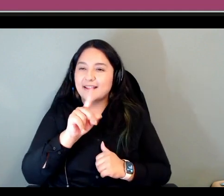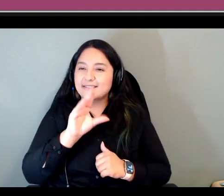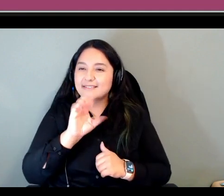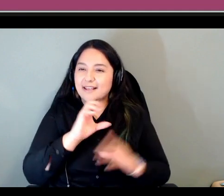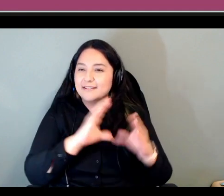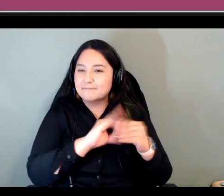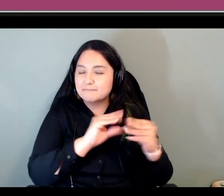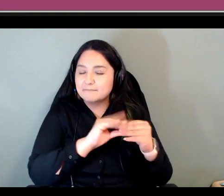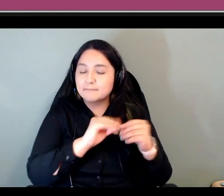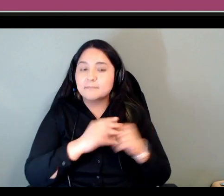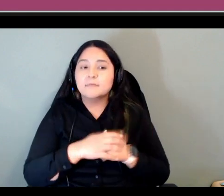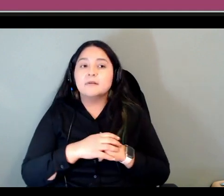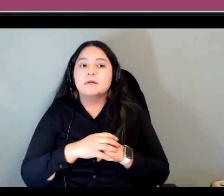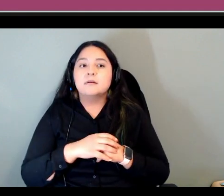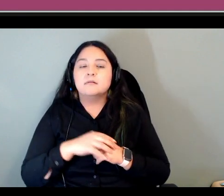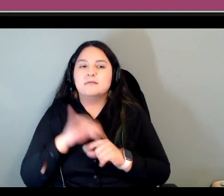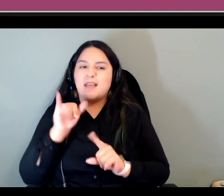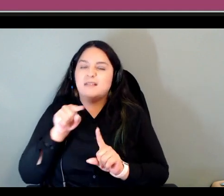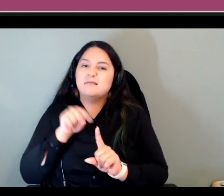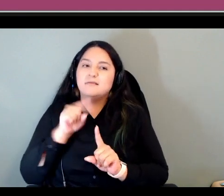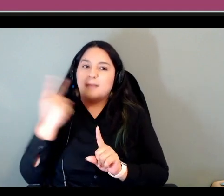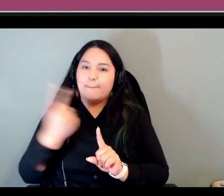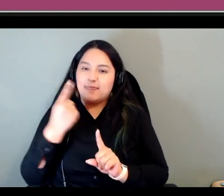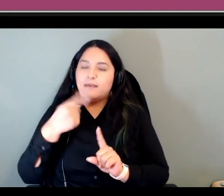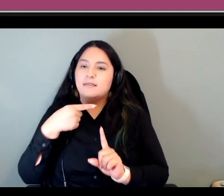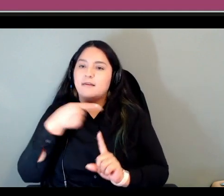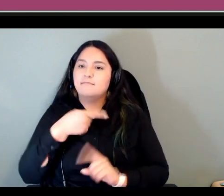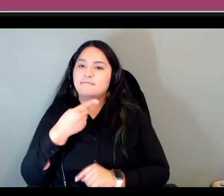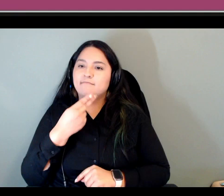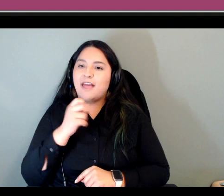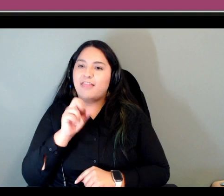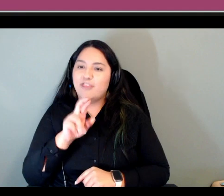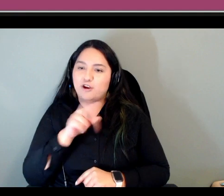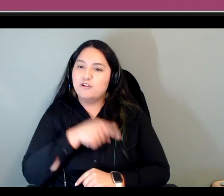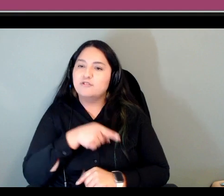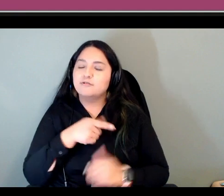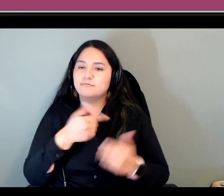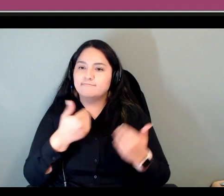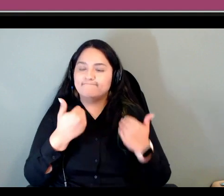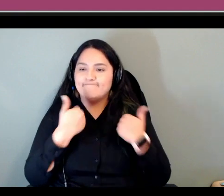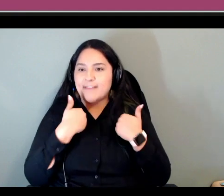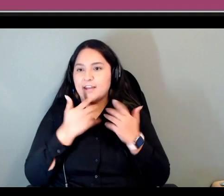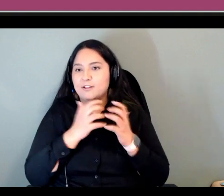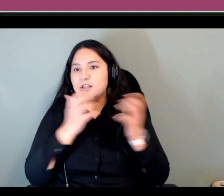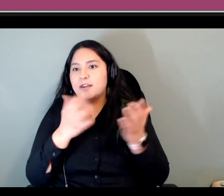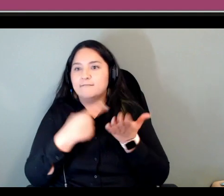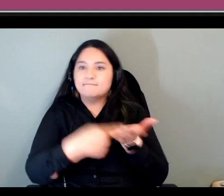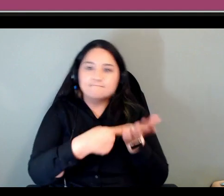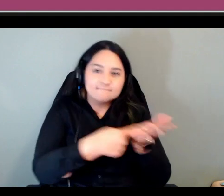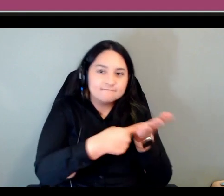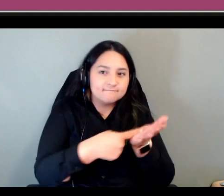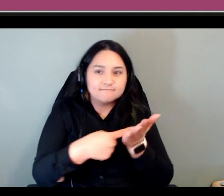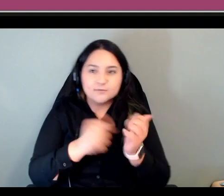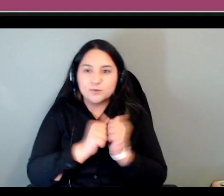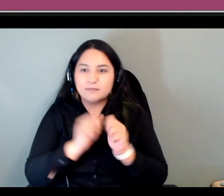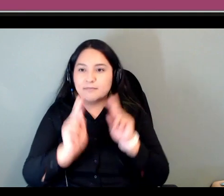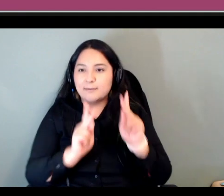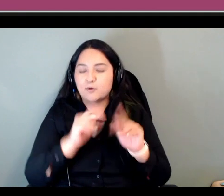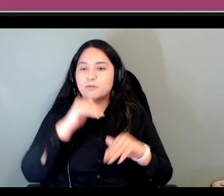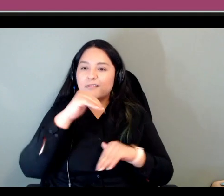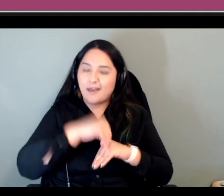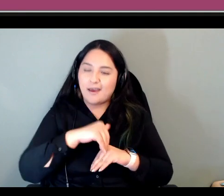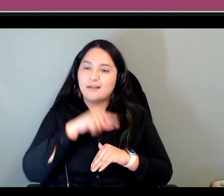that Heather had a series of extended conversations with folks at